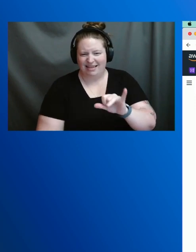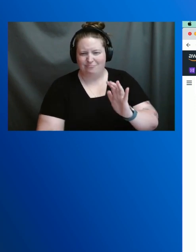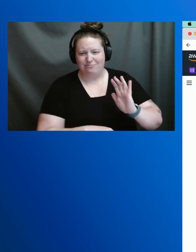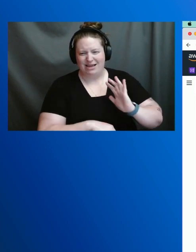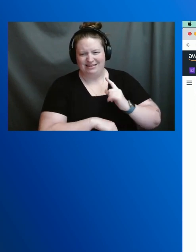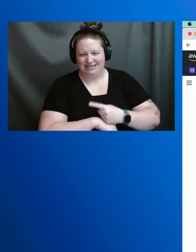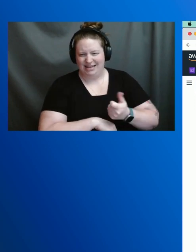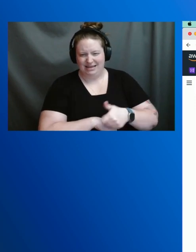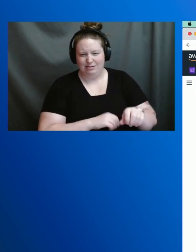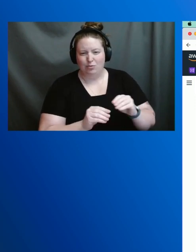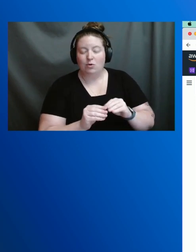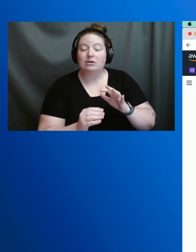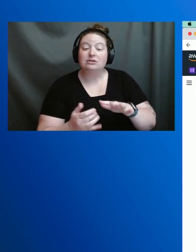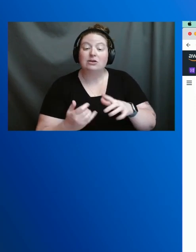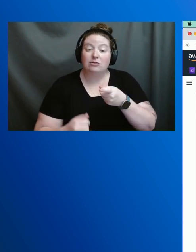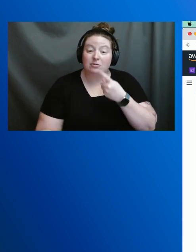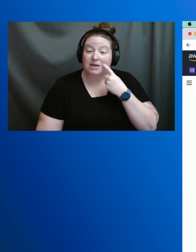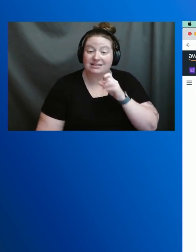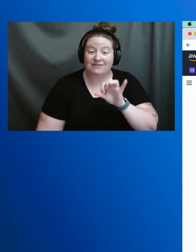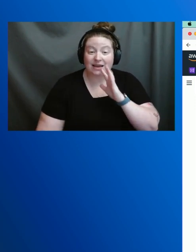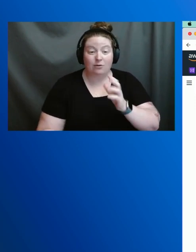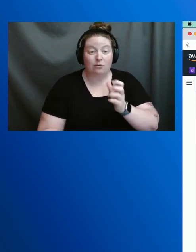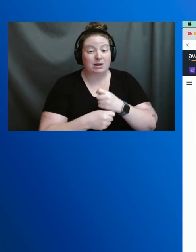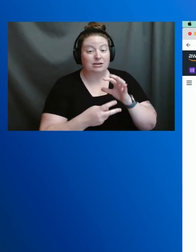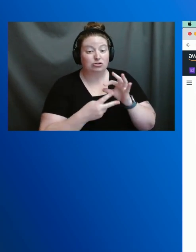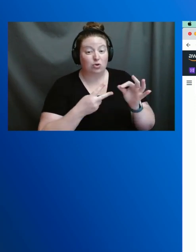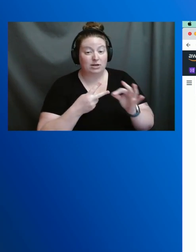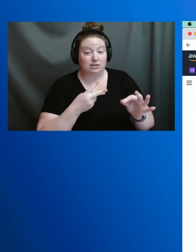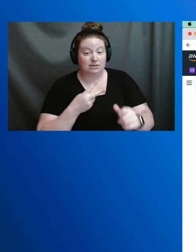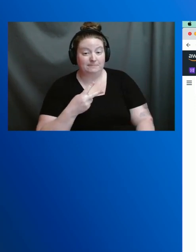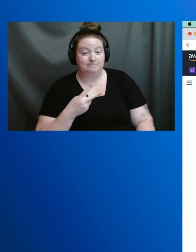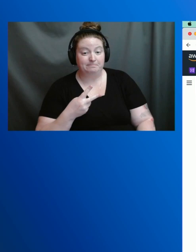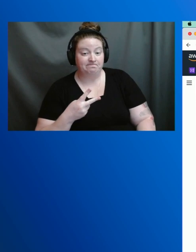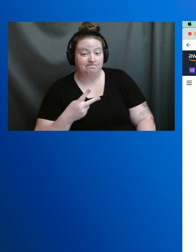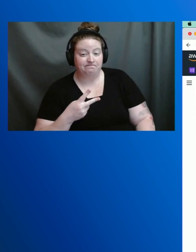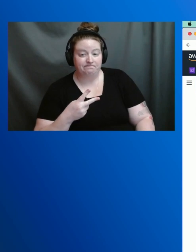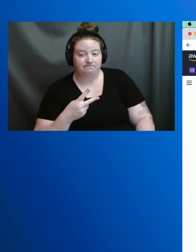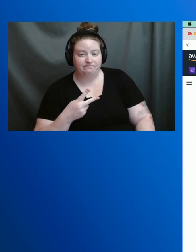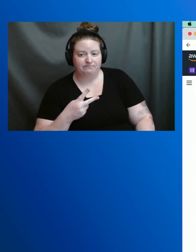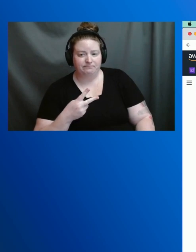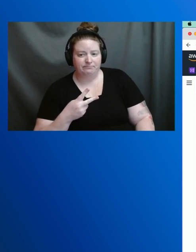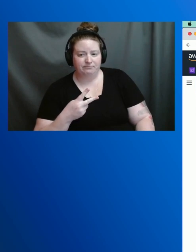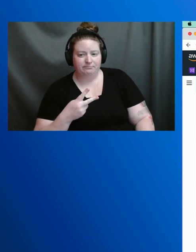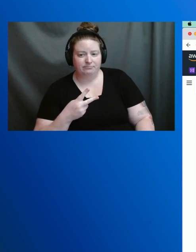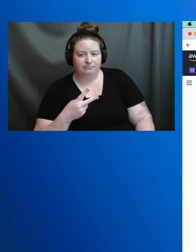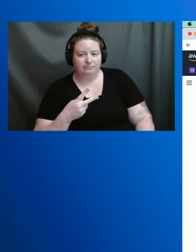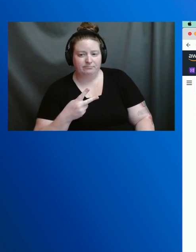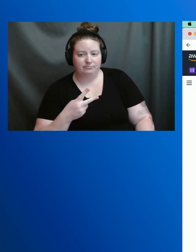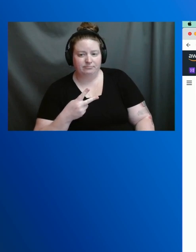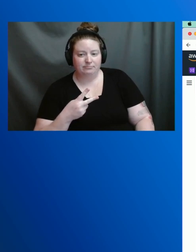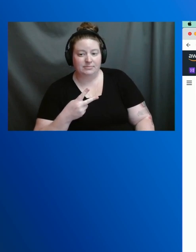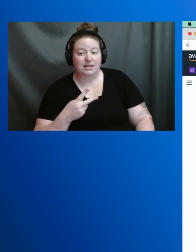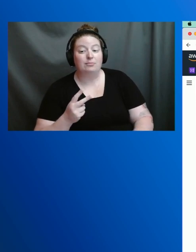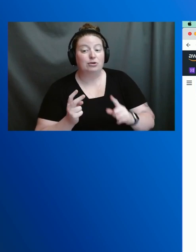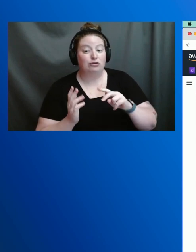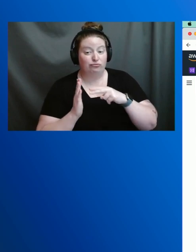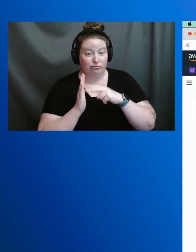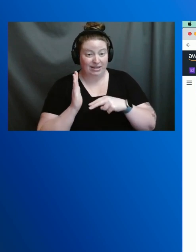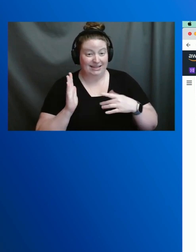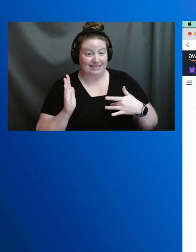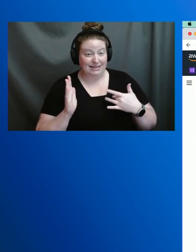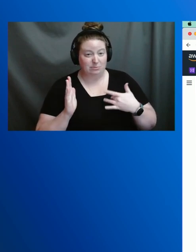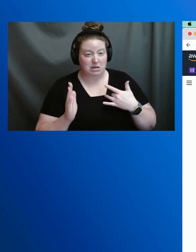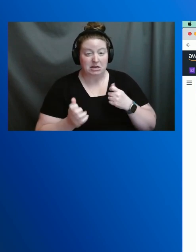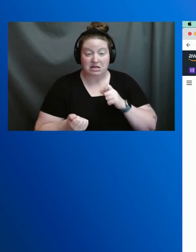actually going to make a choice. So let's get rid of that filter. And I'm going to make a choice, and I'm going to read that sentiment. I'm going to say, hey, is it